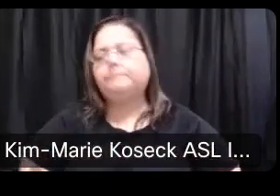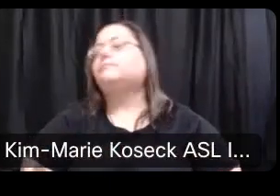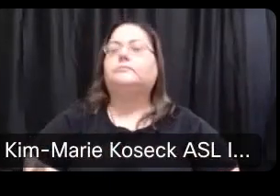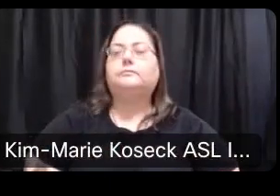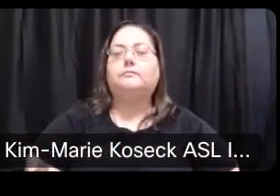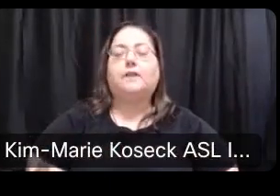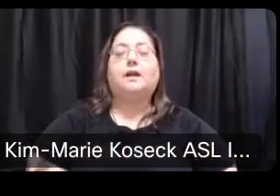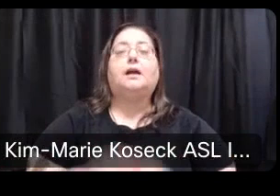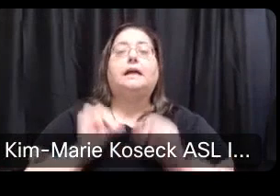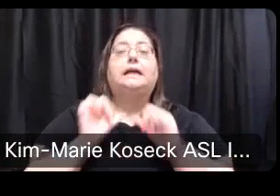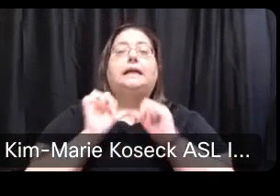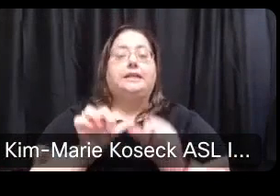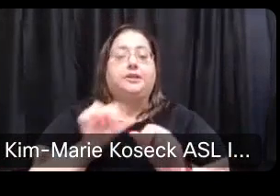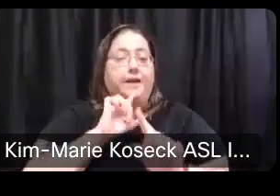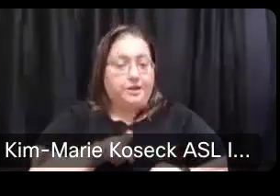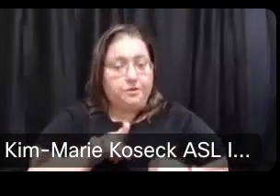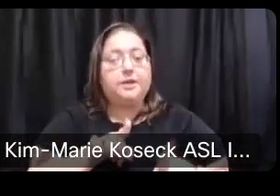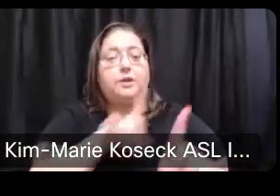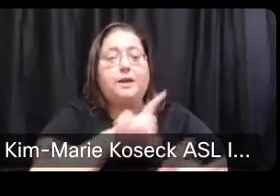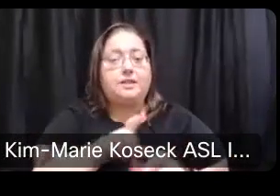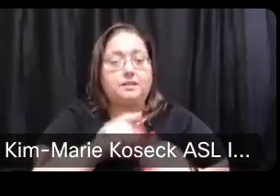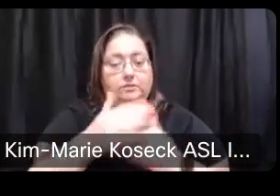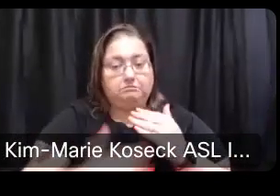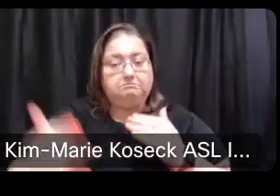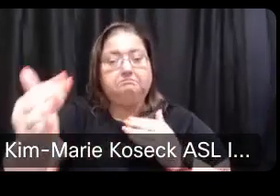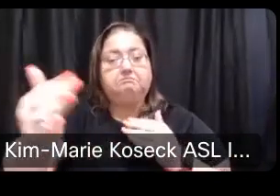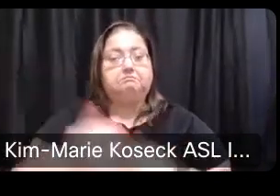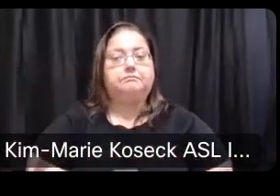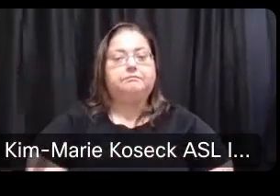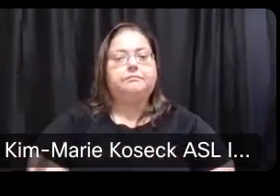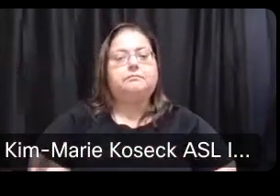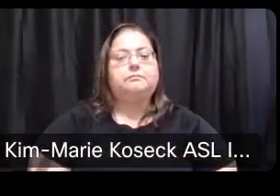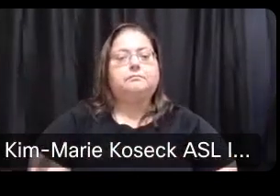Feel free to continue answering the question as we move ahead.